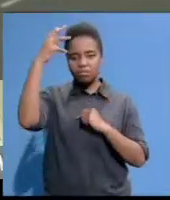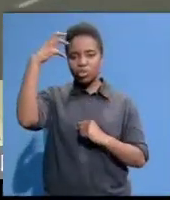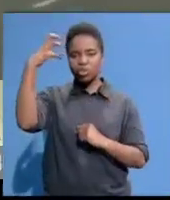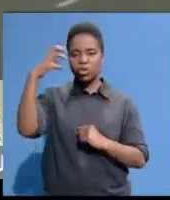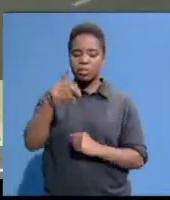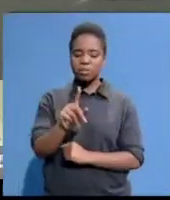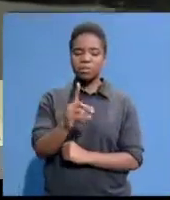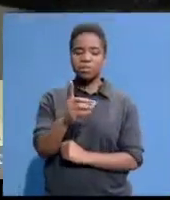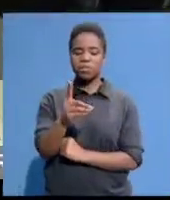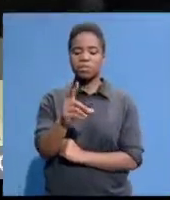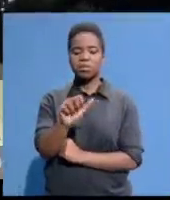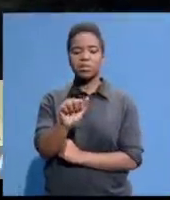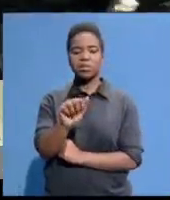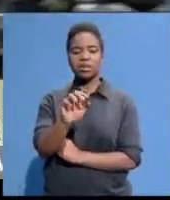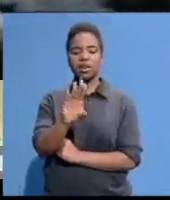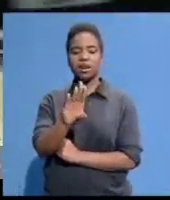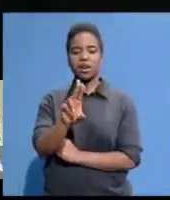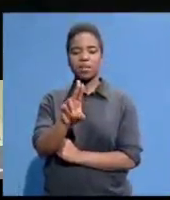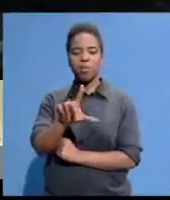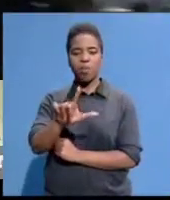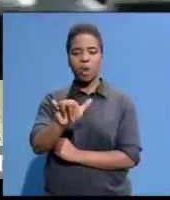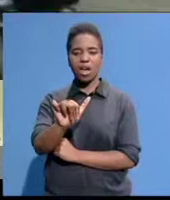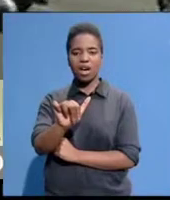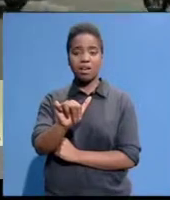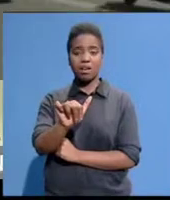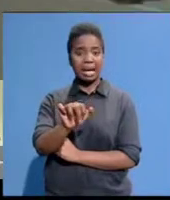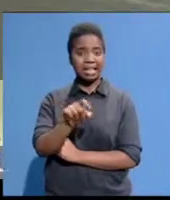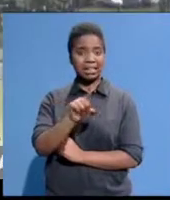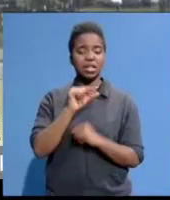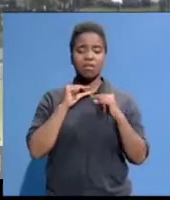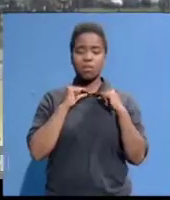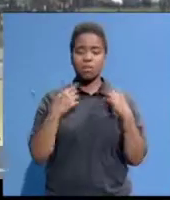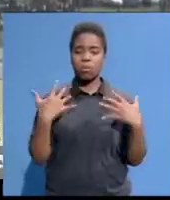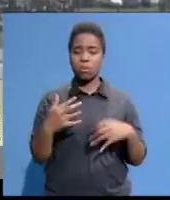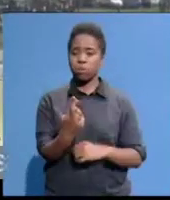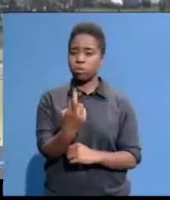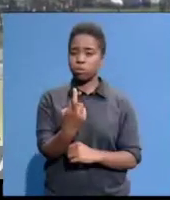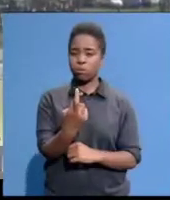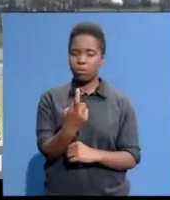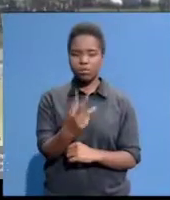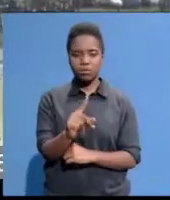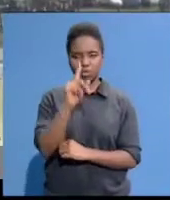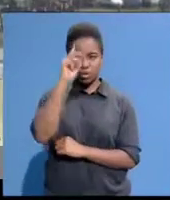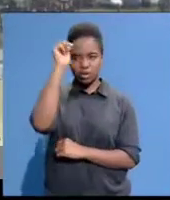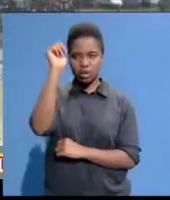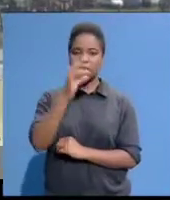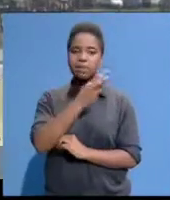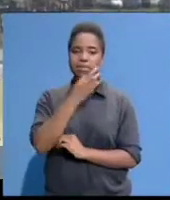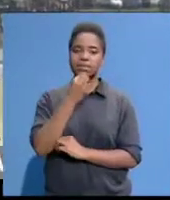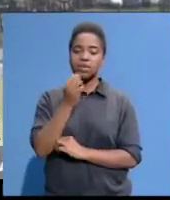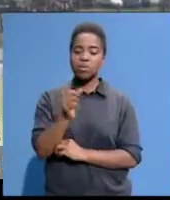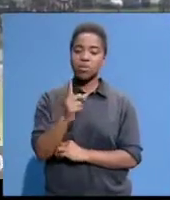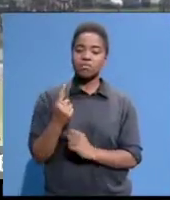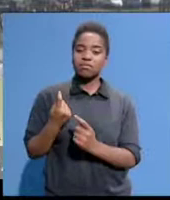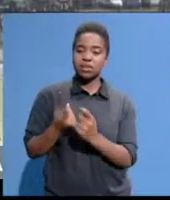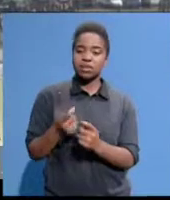bishop of the Methodist Church who was close to Madiba, commended him as well to the ancestors of the